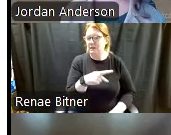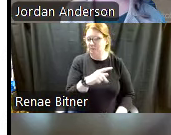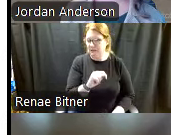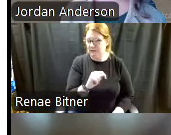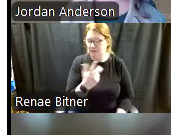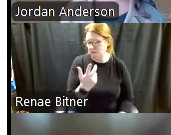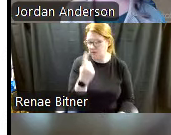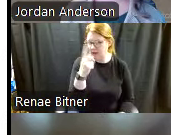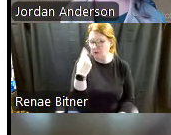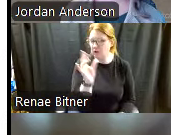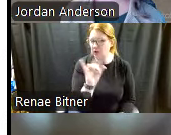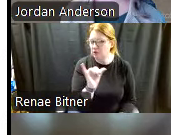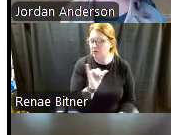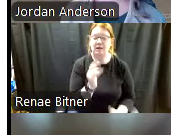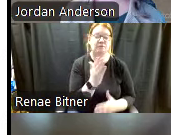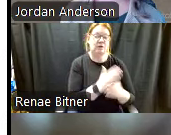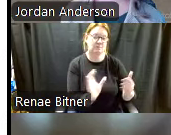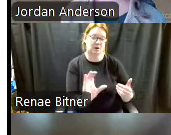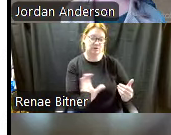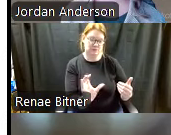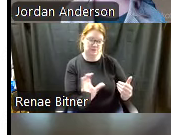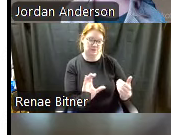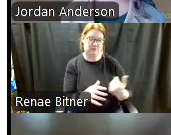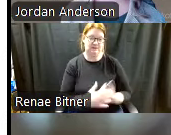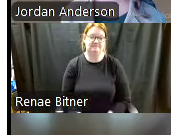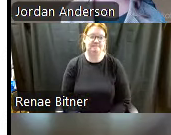might look like as far as a Part C provider.